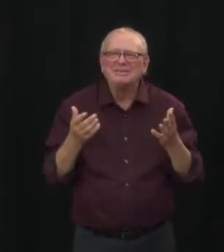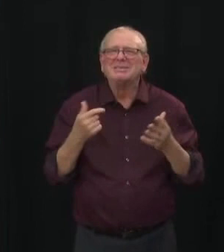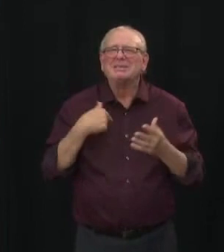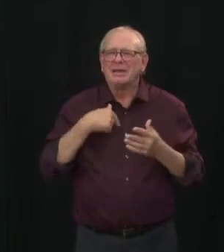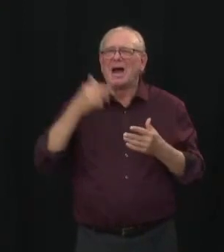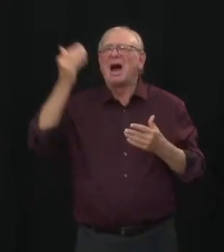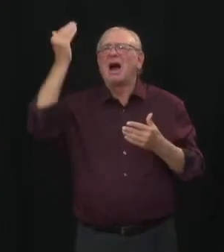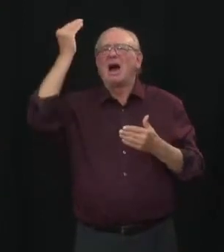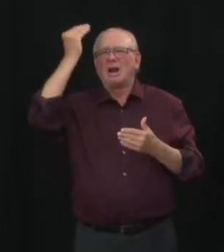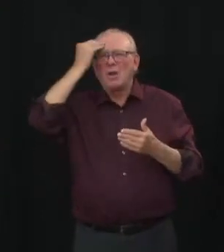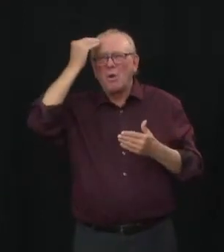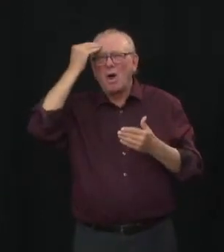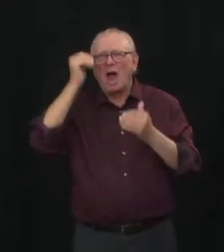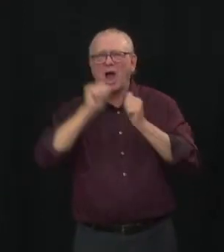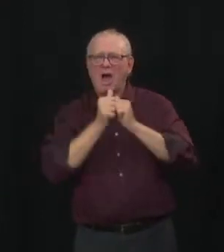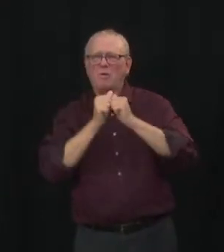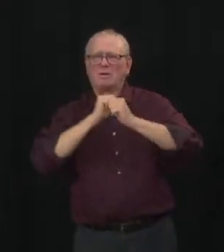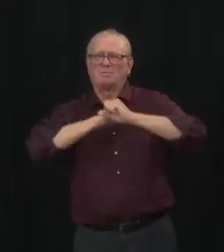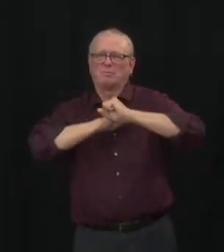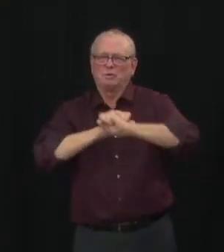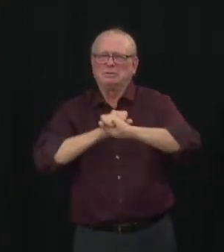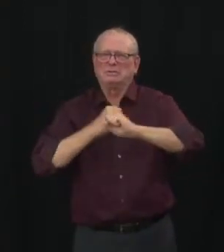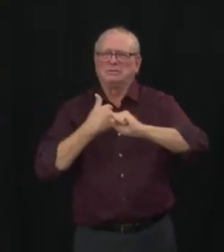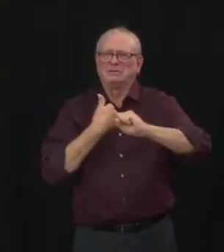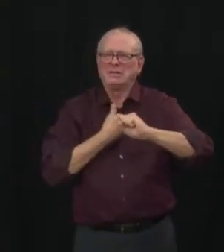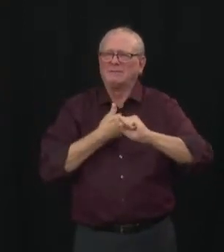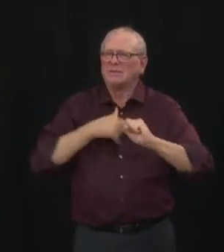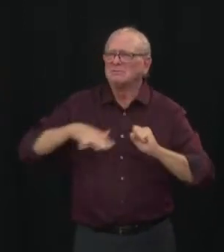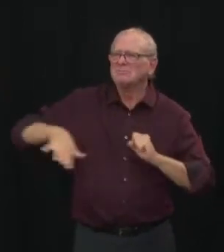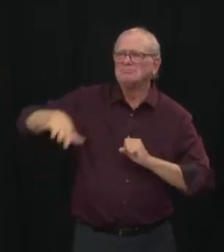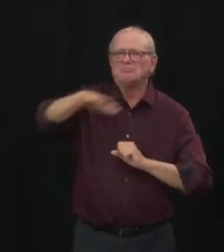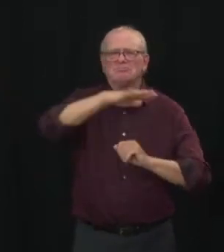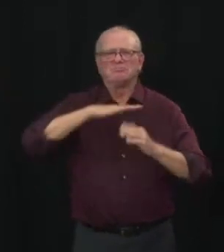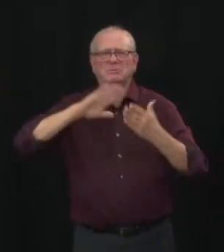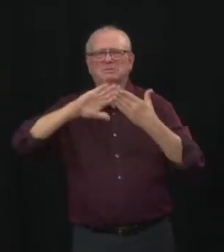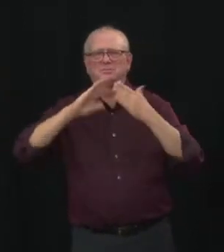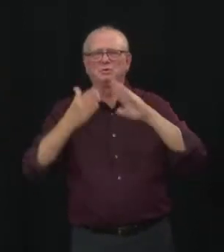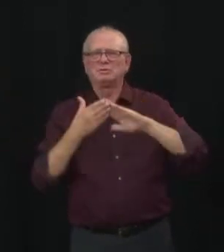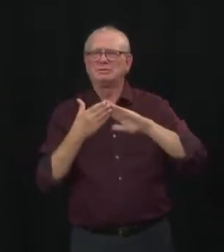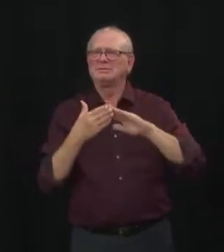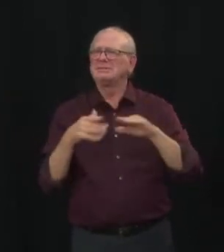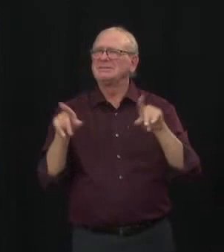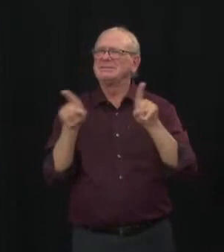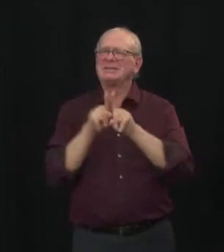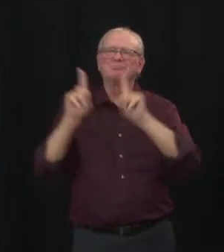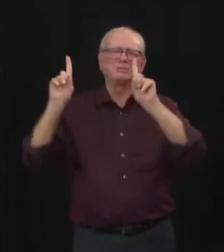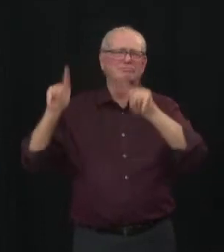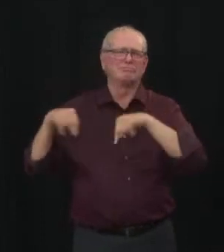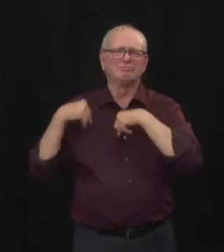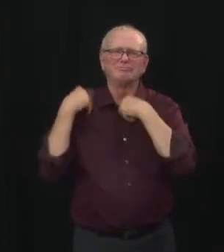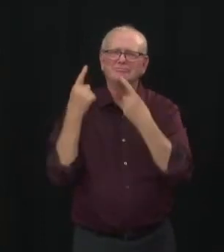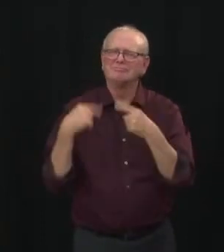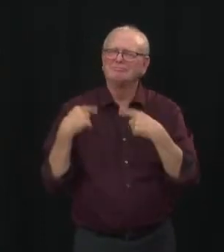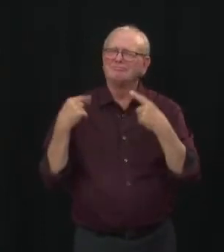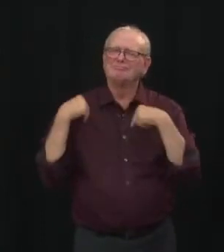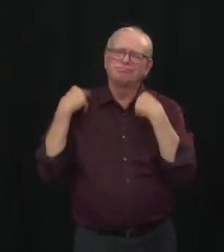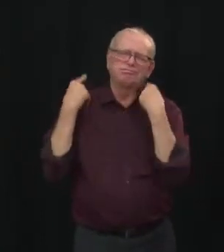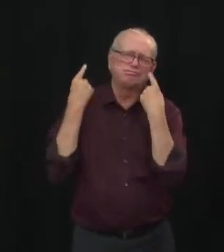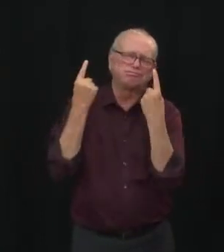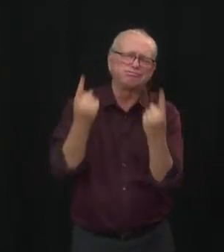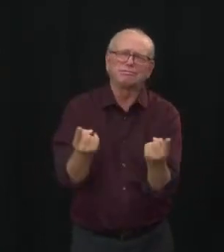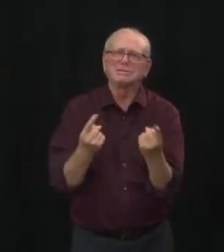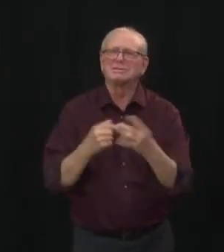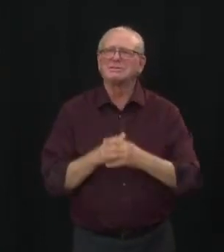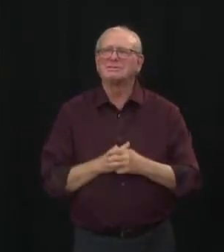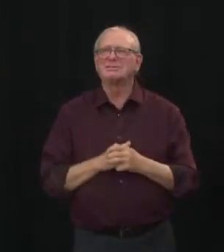that can help protect ourselves and those around us. And those are the same things we've been talking about for a long time, making sure that we're accessing the